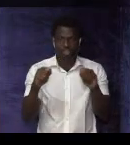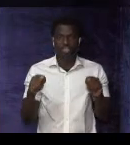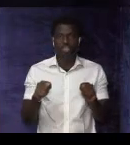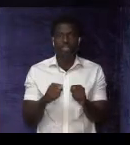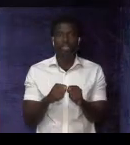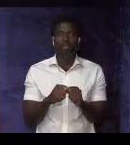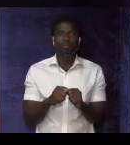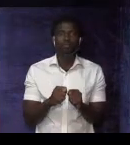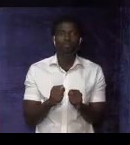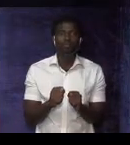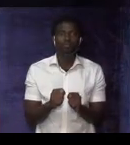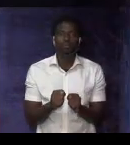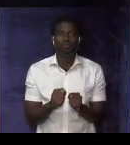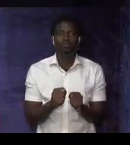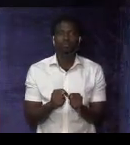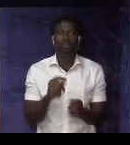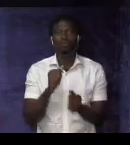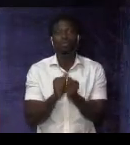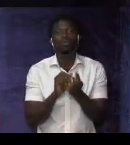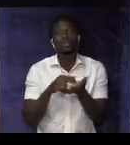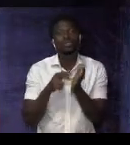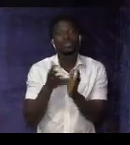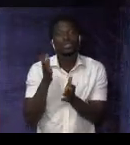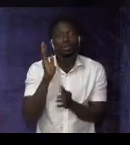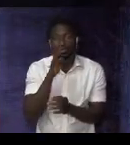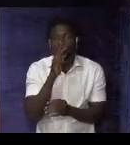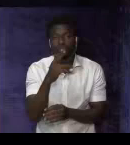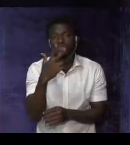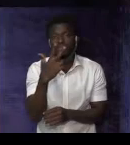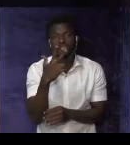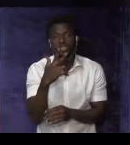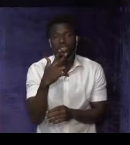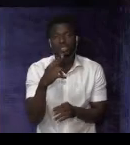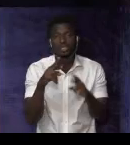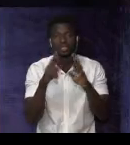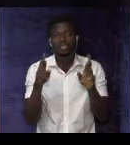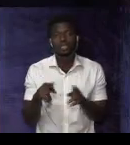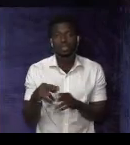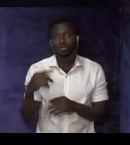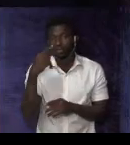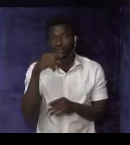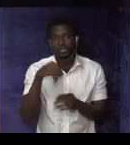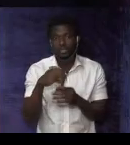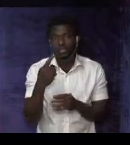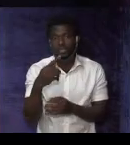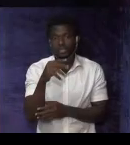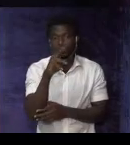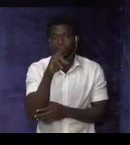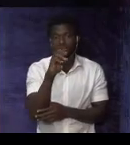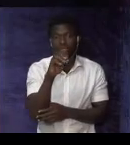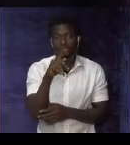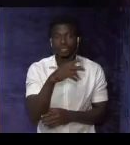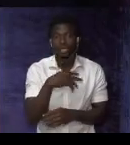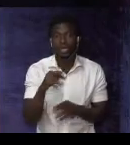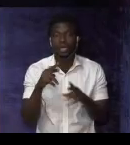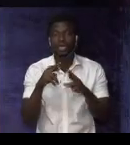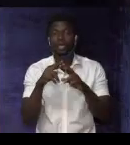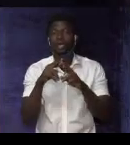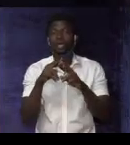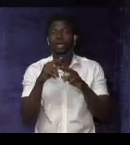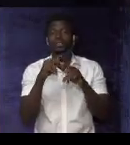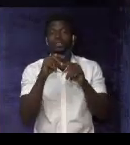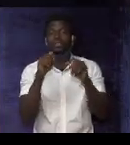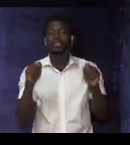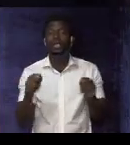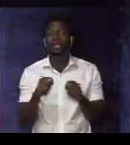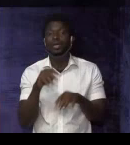you will have a rectangle, and for this side you will have a rectangle, which means that there will be 3 rectangular faces in the net. Then the rectangle that is at the